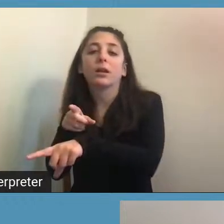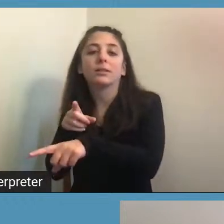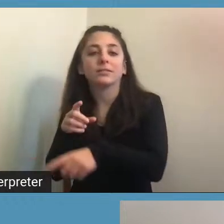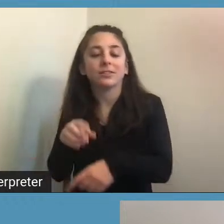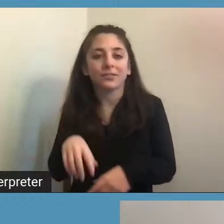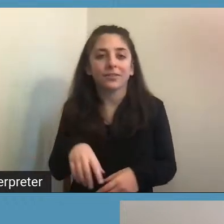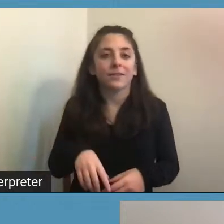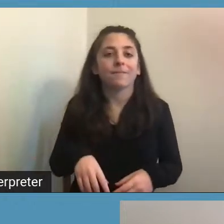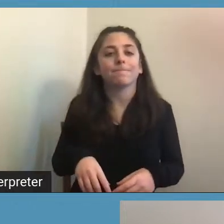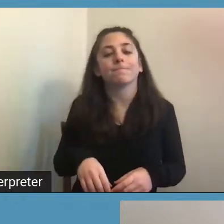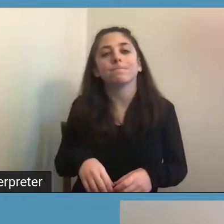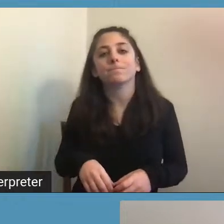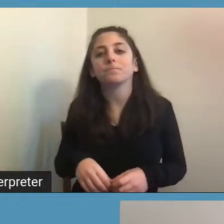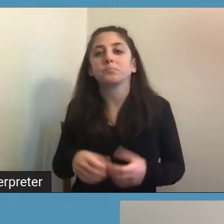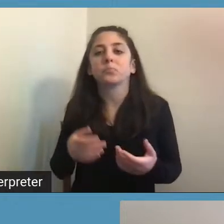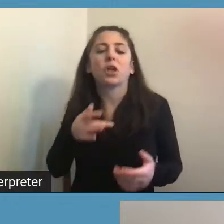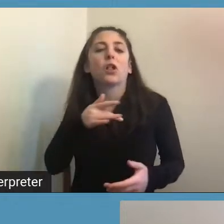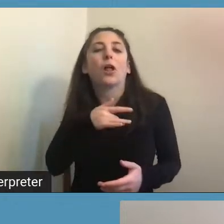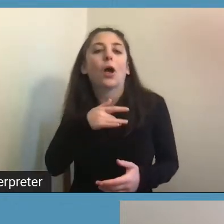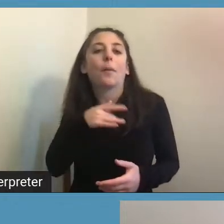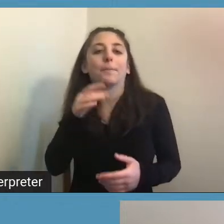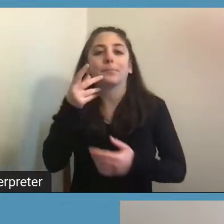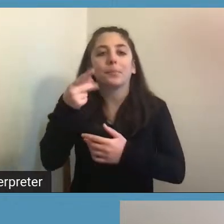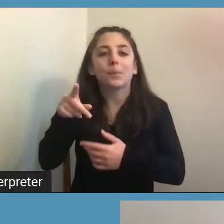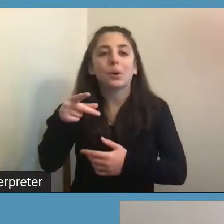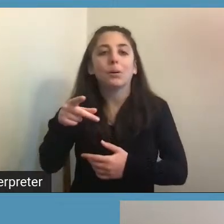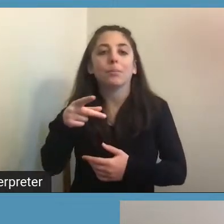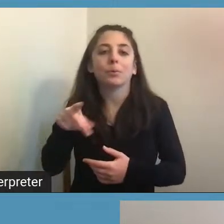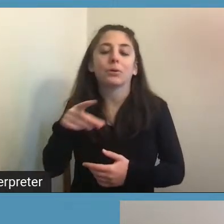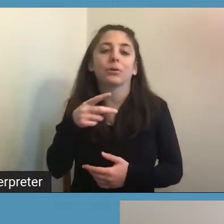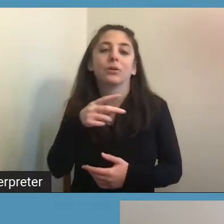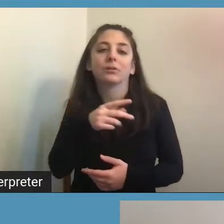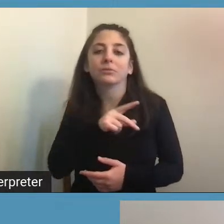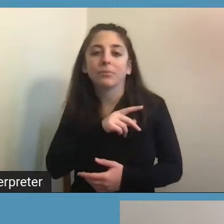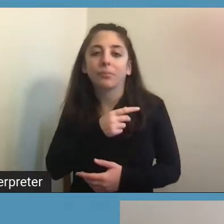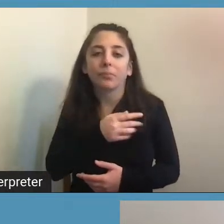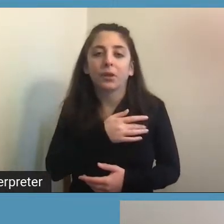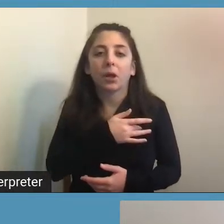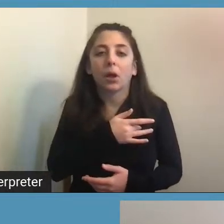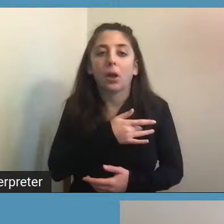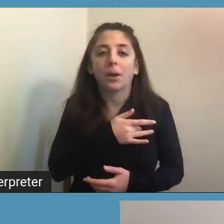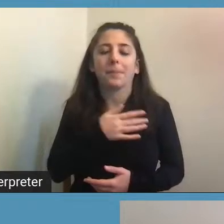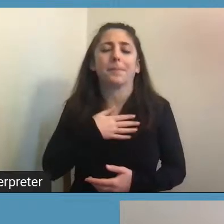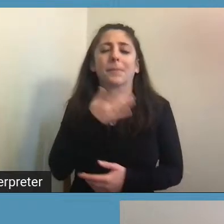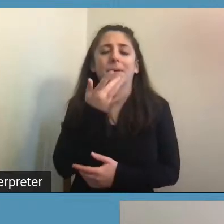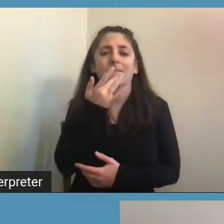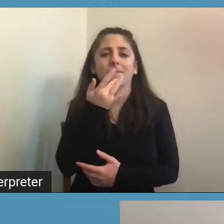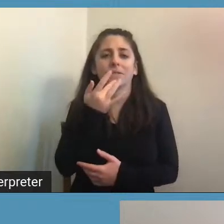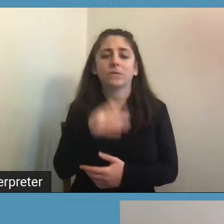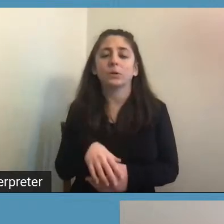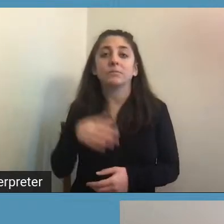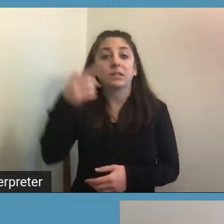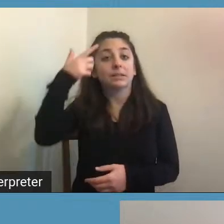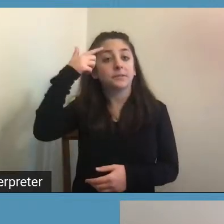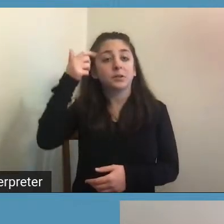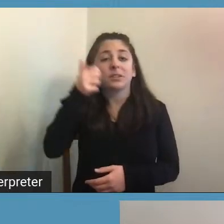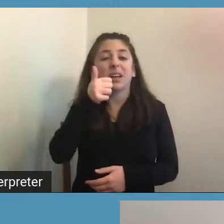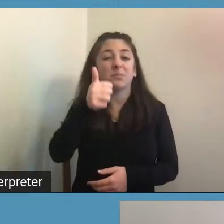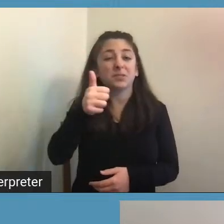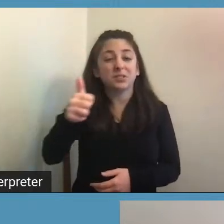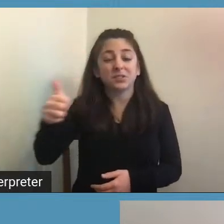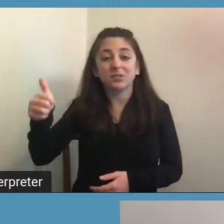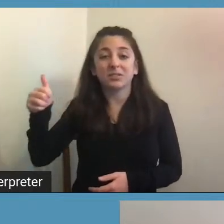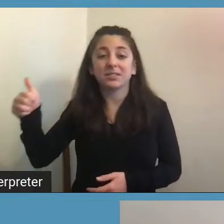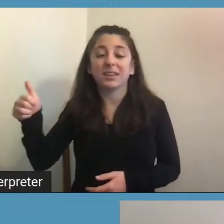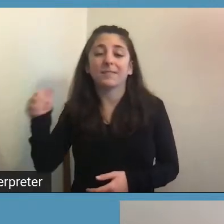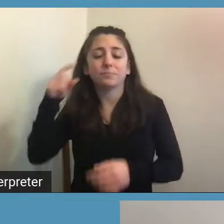favorite. And I think it's completely up to you and your brand voice to determine